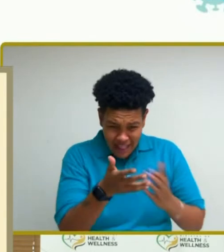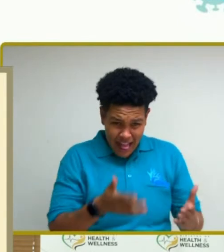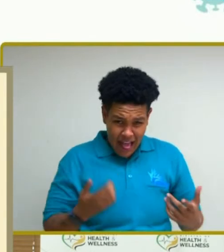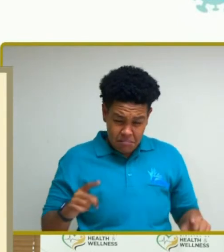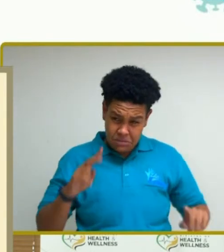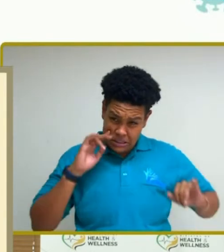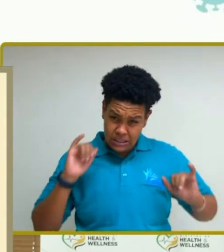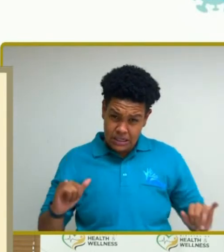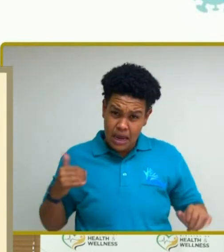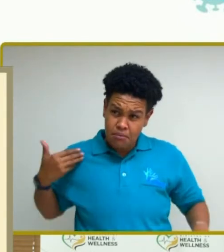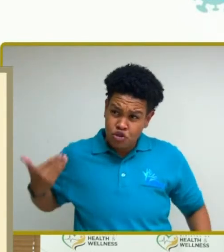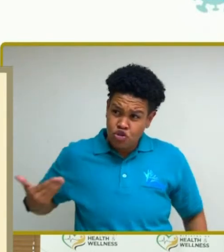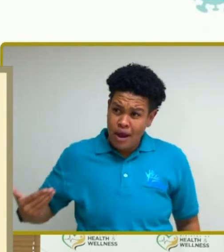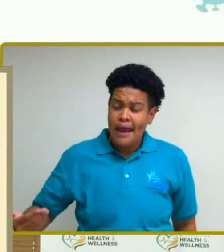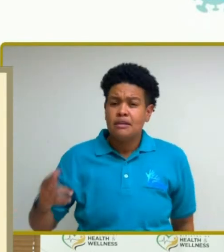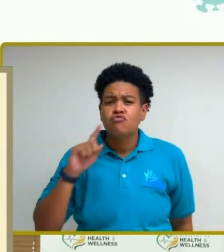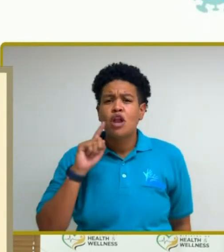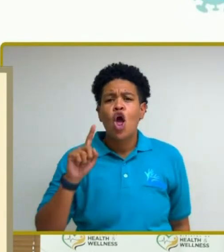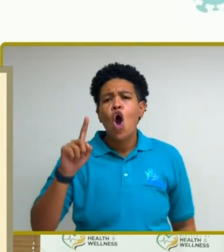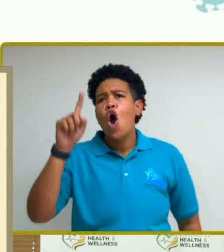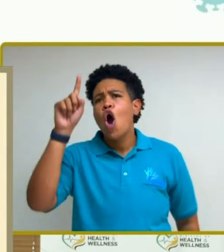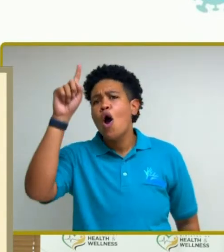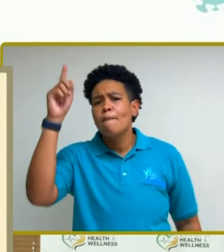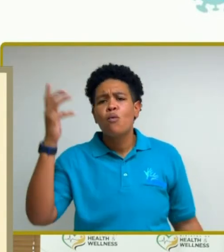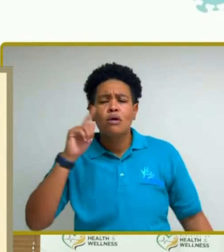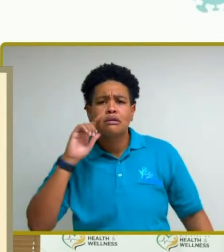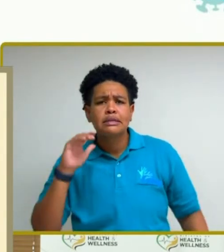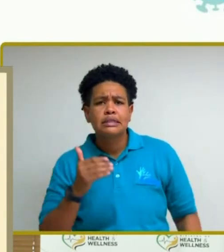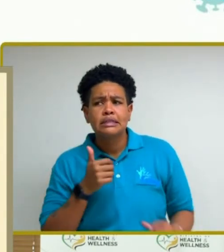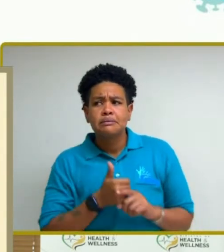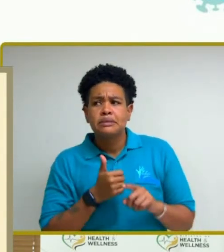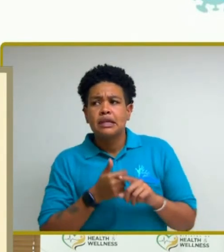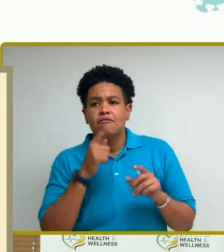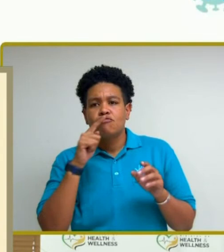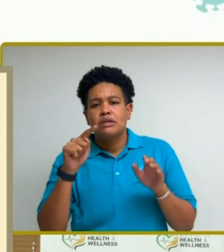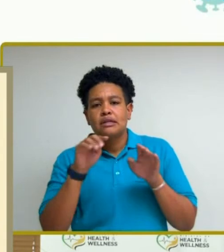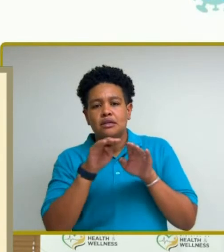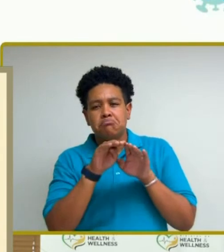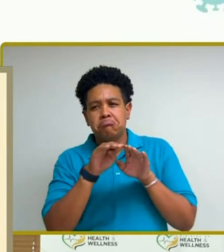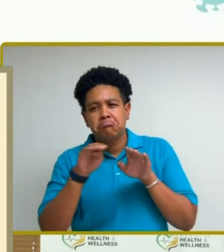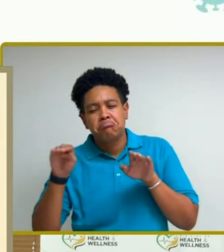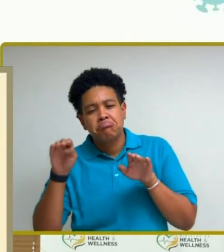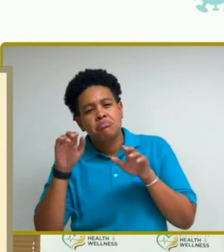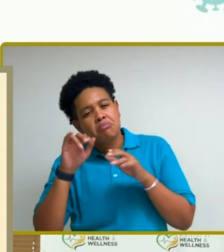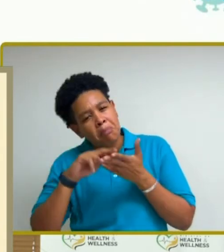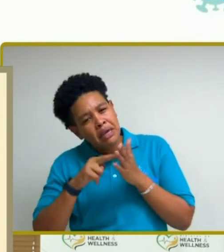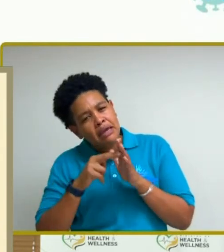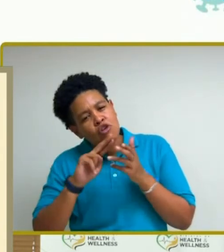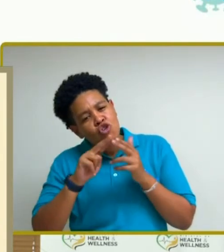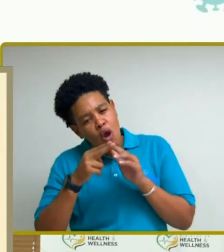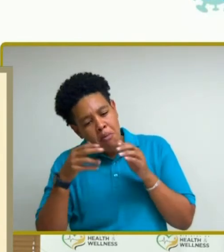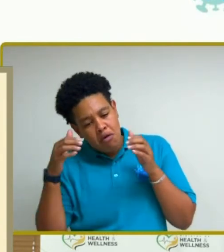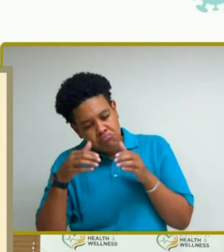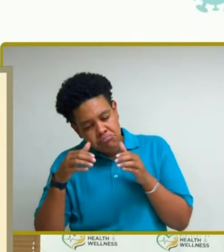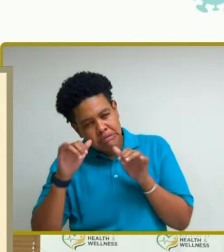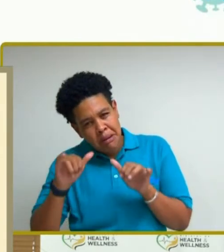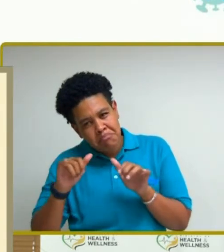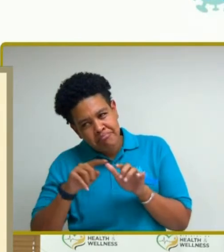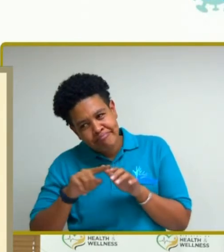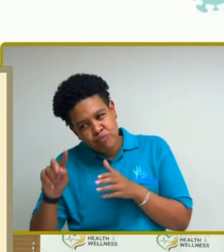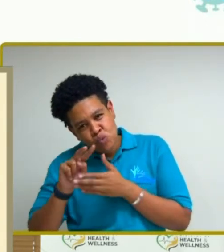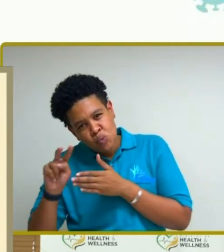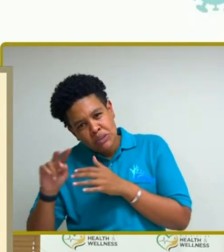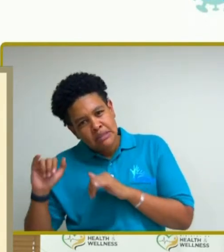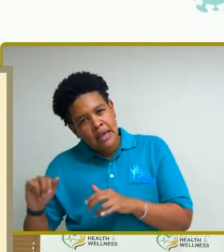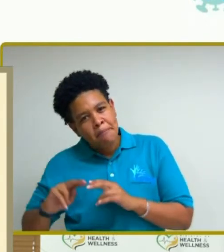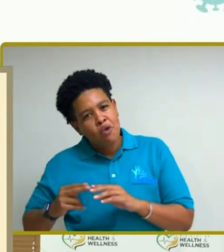trend in terms of an upward trend and what appears to be a plateauing of cases over the last 2 weeks or so.